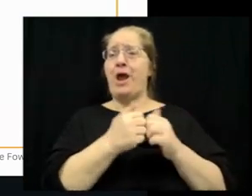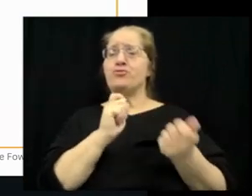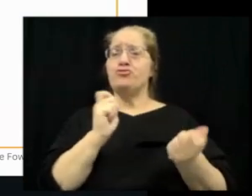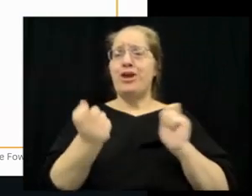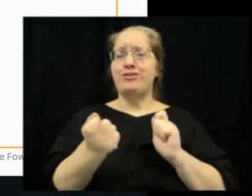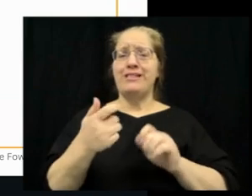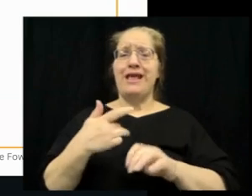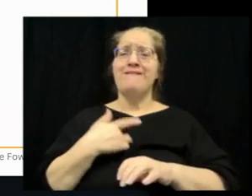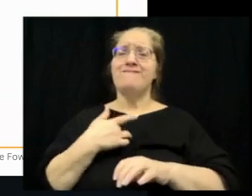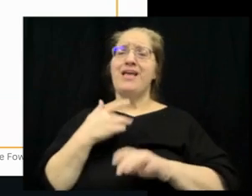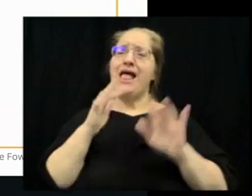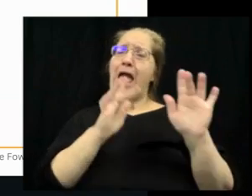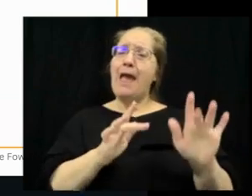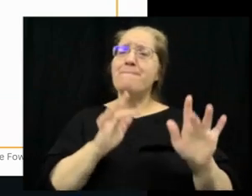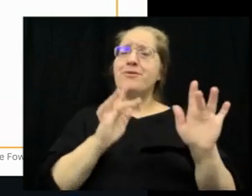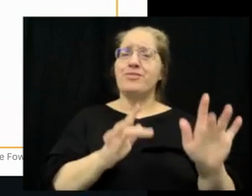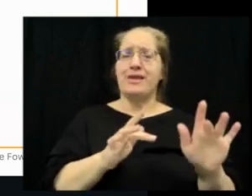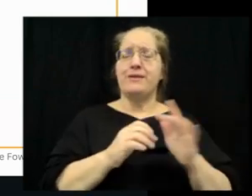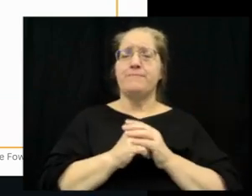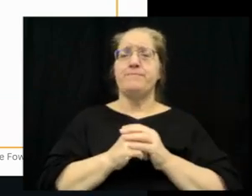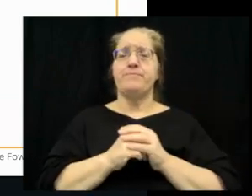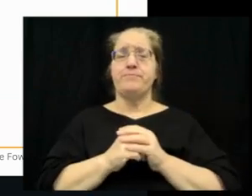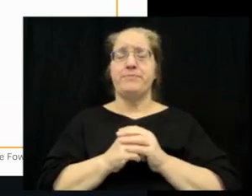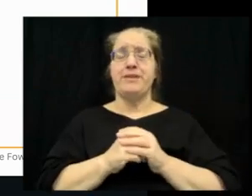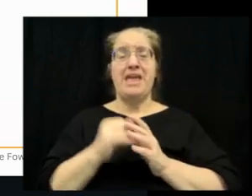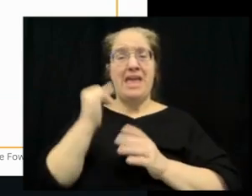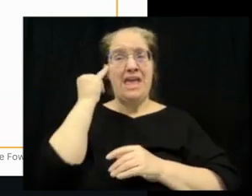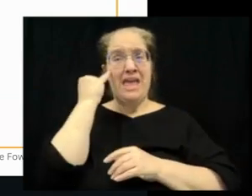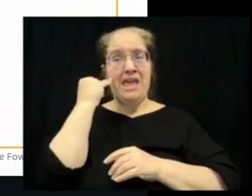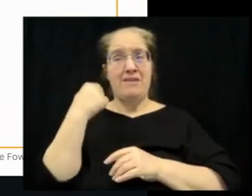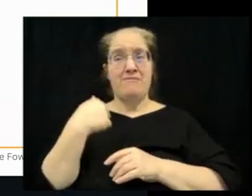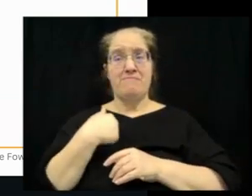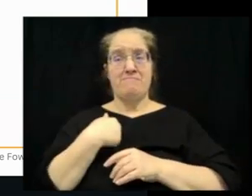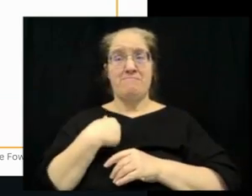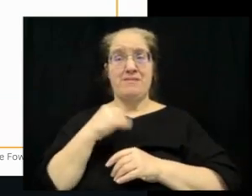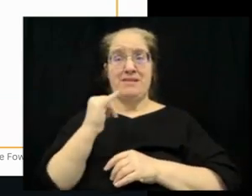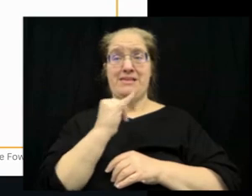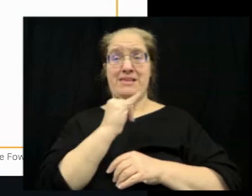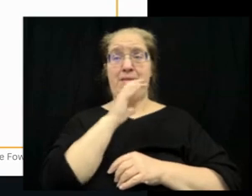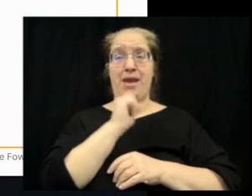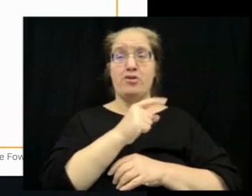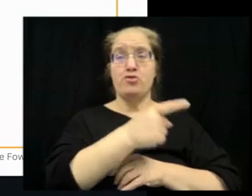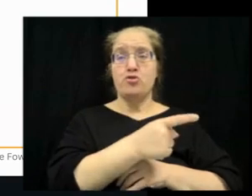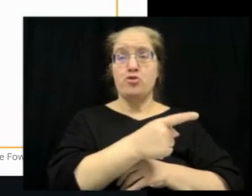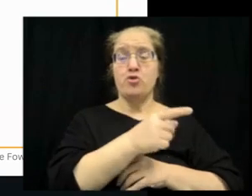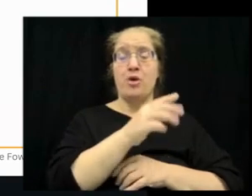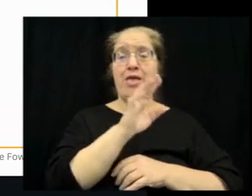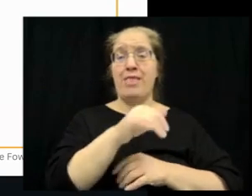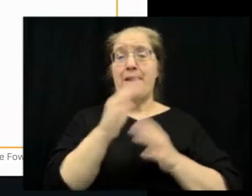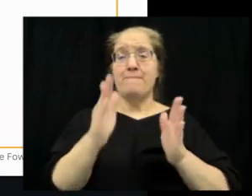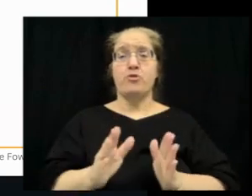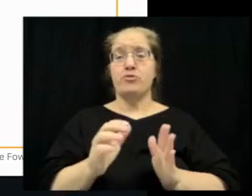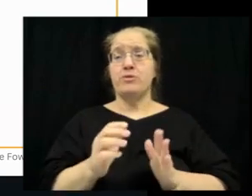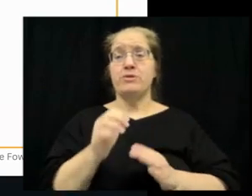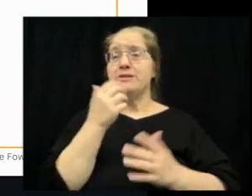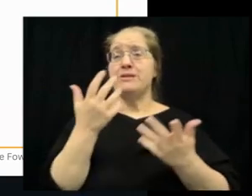and just saying that, yeah, if I were your age and this person wasn't talking to me,